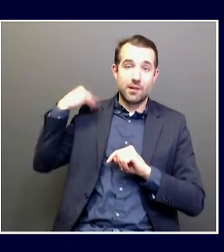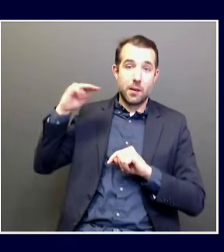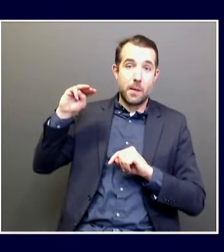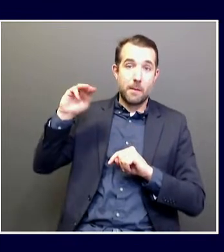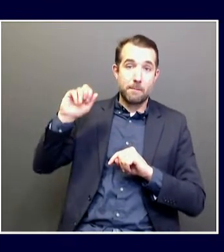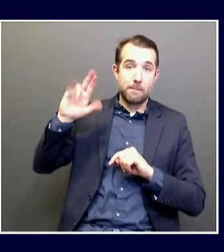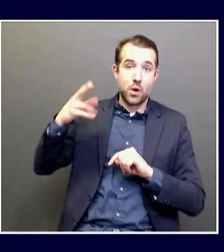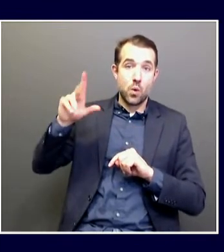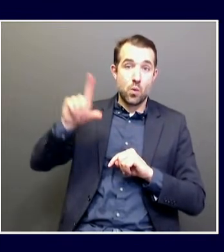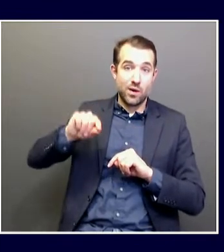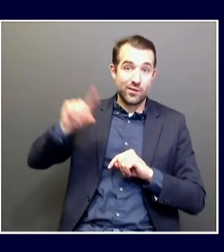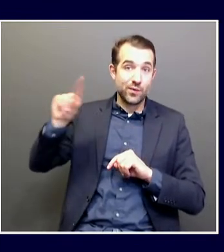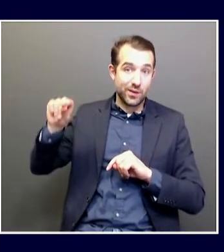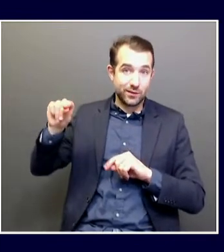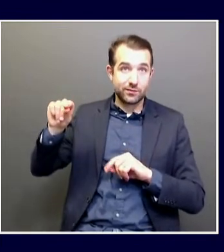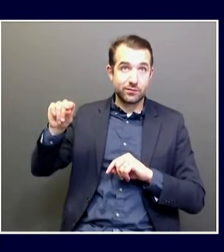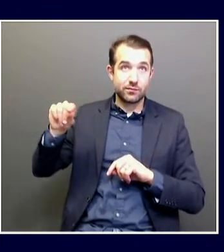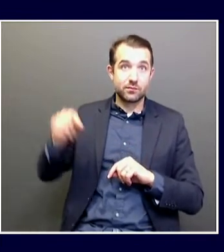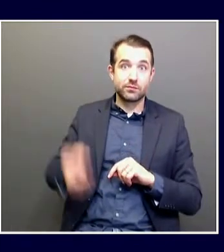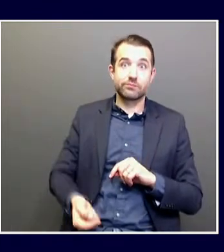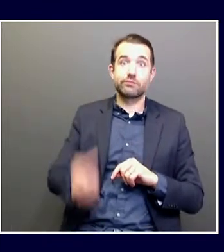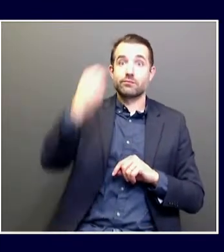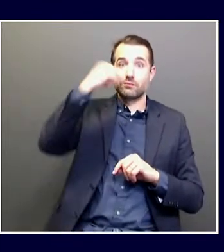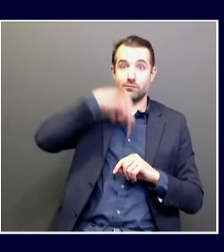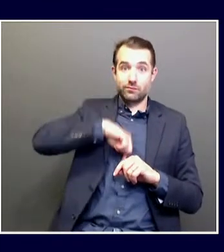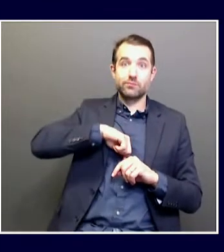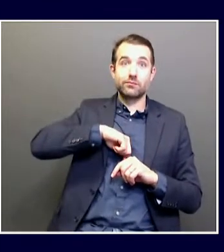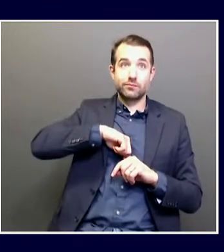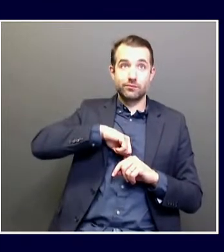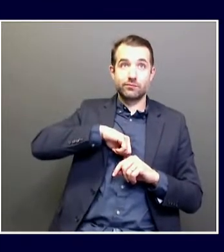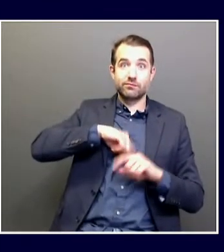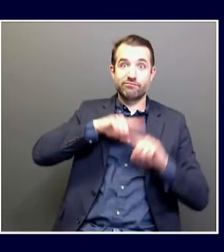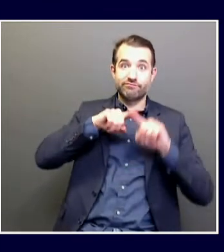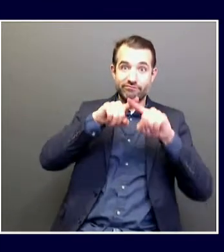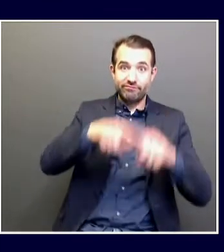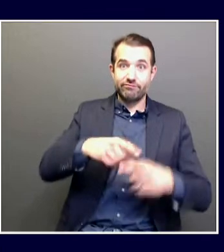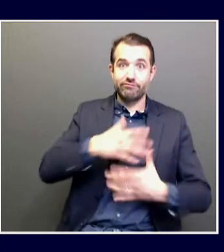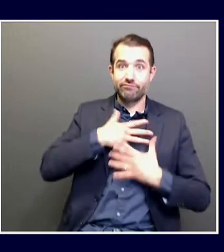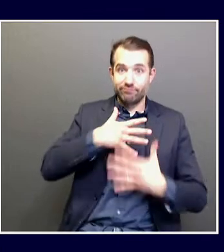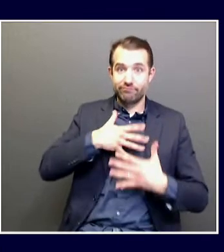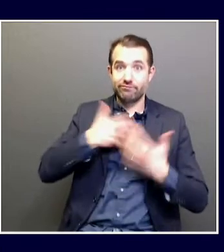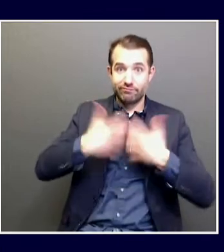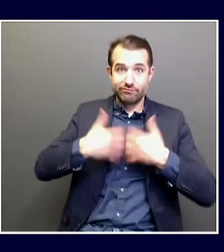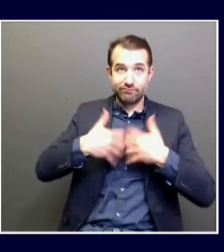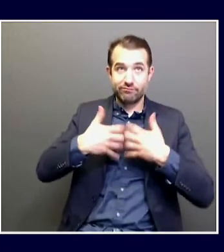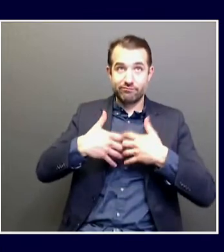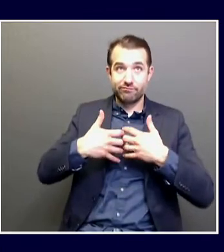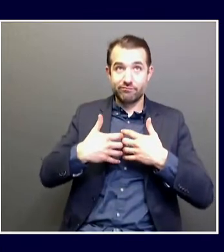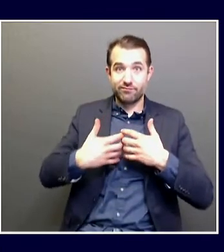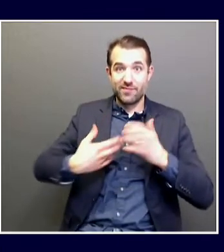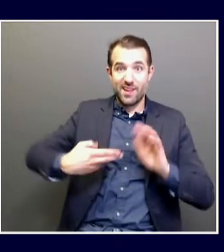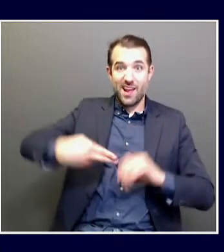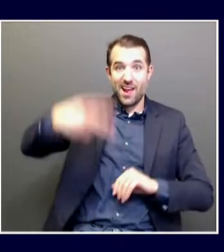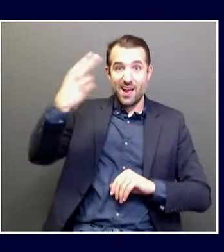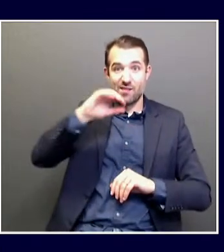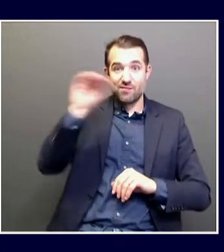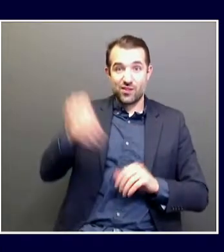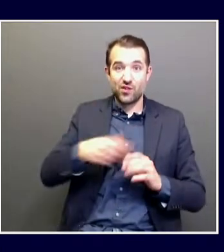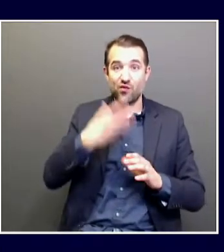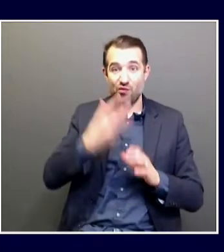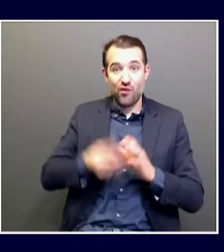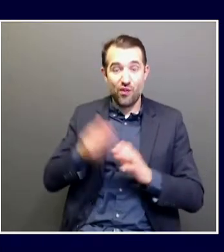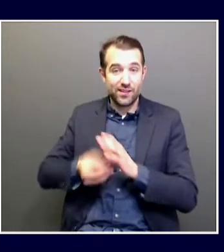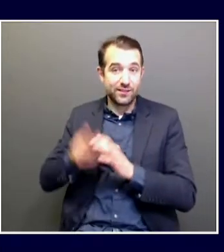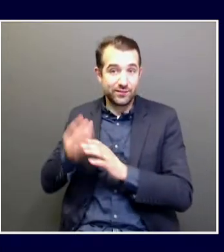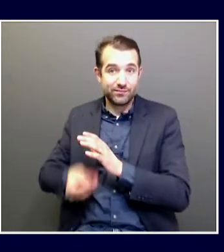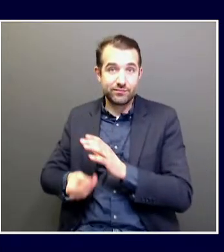fact that there are better clinical protocols, a better understanding of the ways in which to optimally care for COVID patients. But